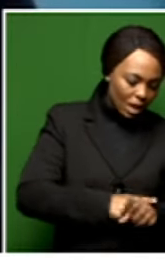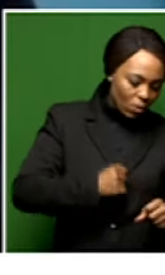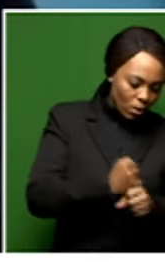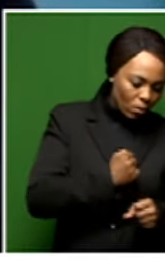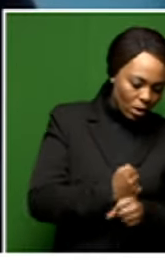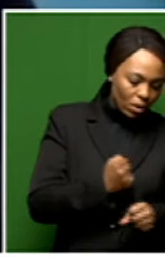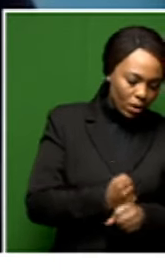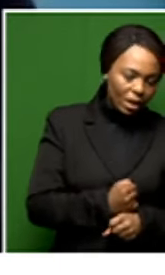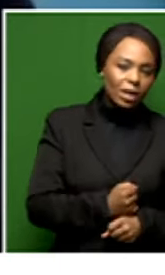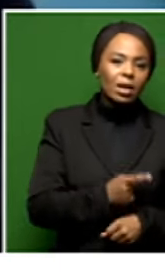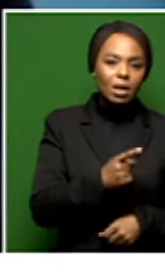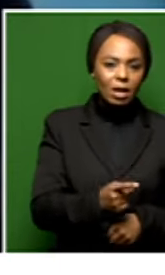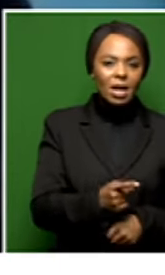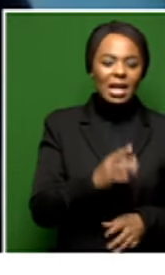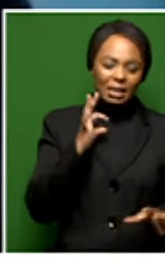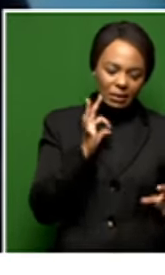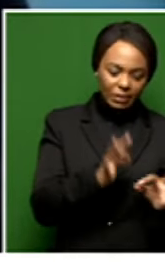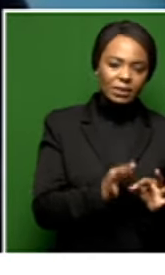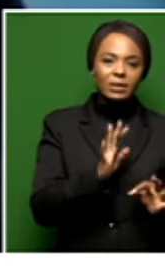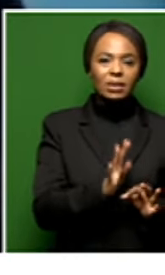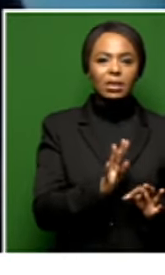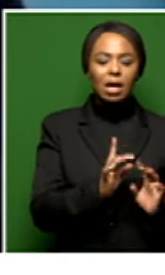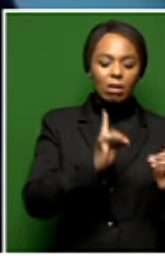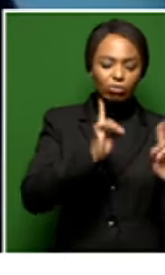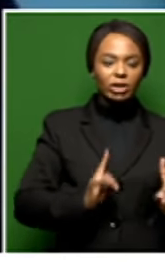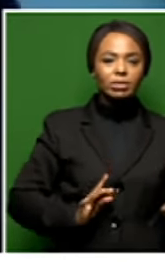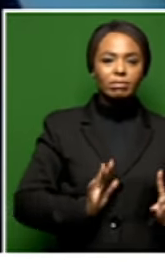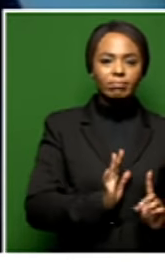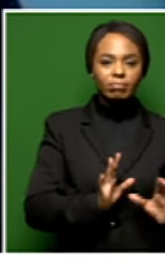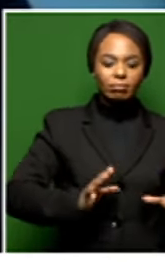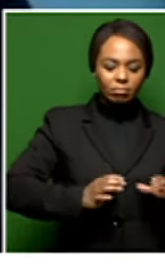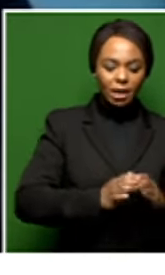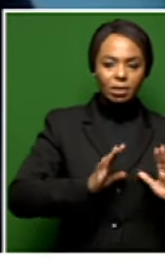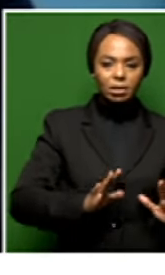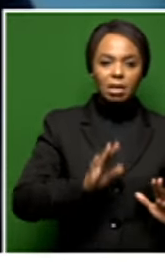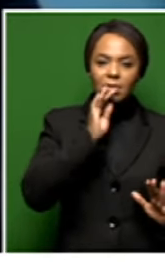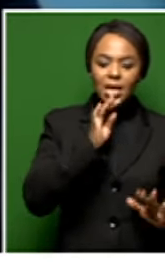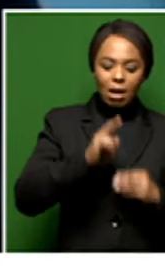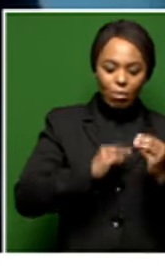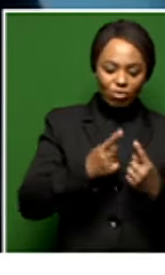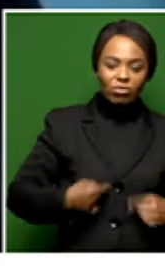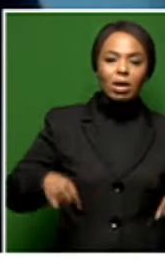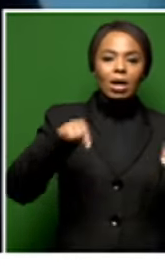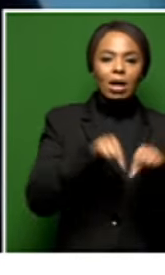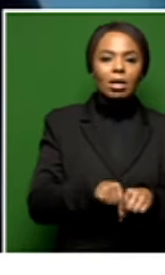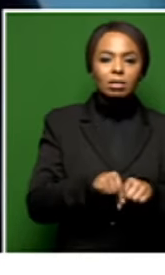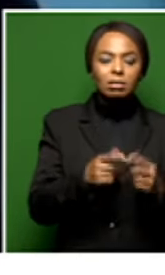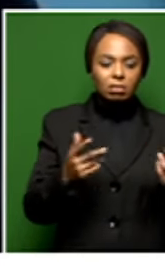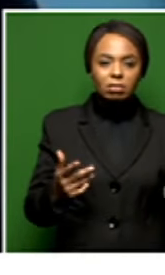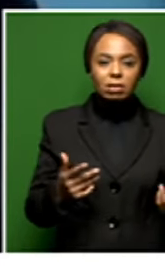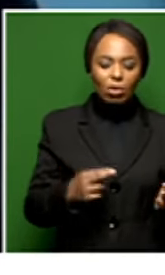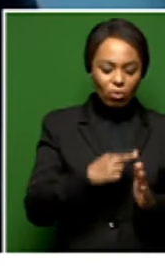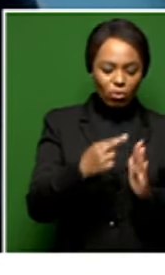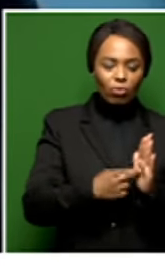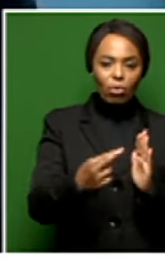very intentional about that, you know. So it speaks about us right now, you know, what we see ourselves at, and